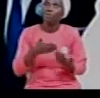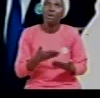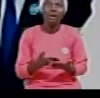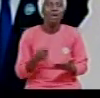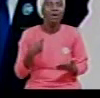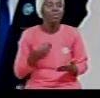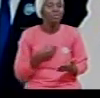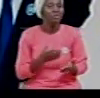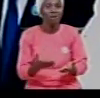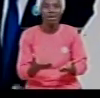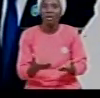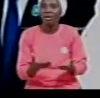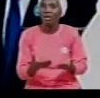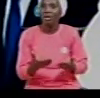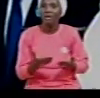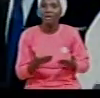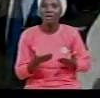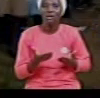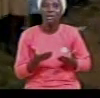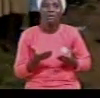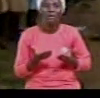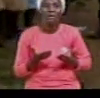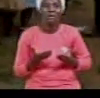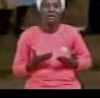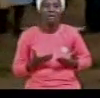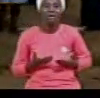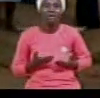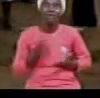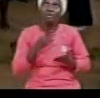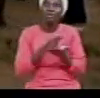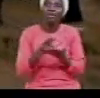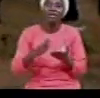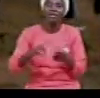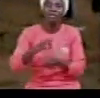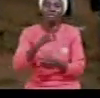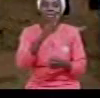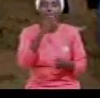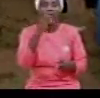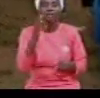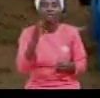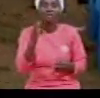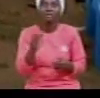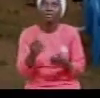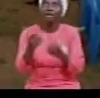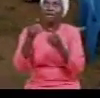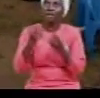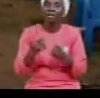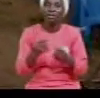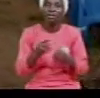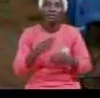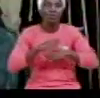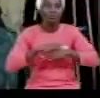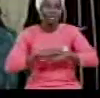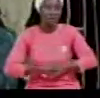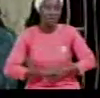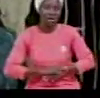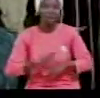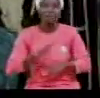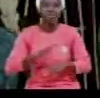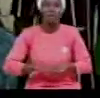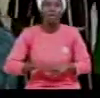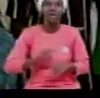all we want, Holy Spirit, come